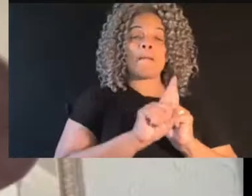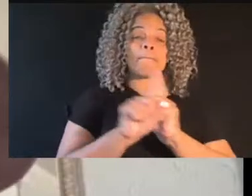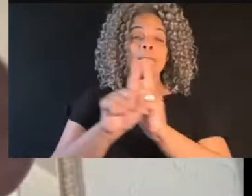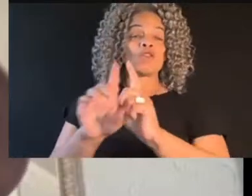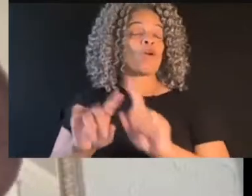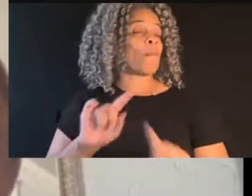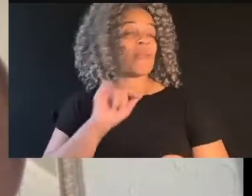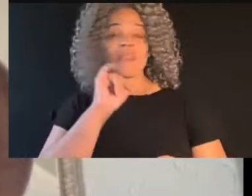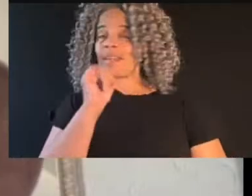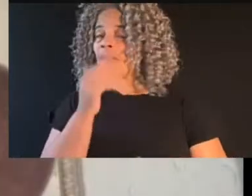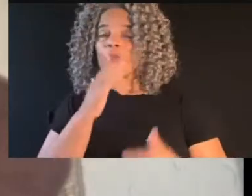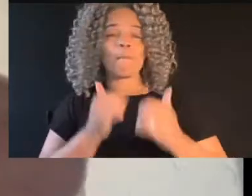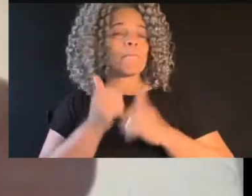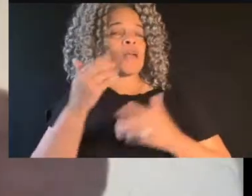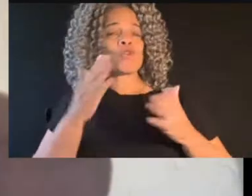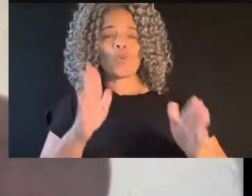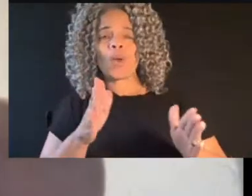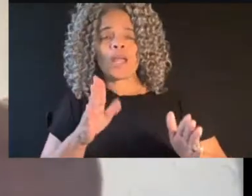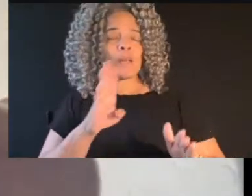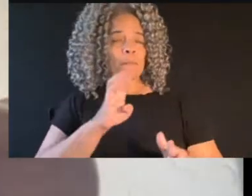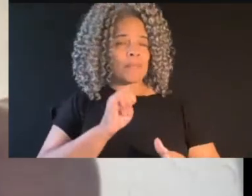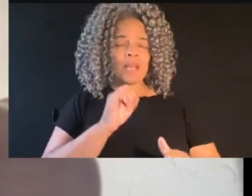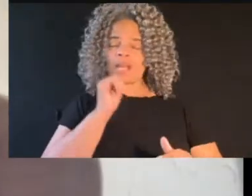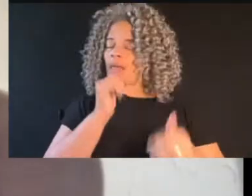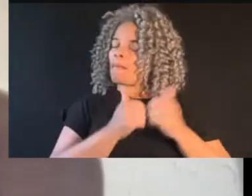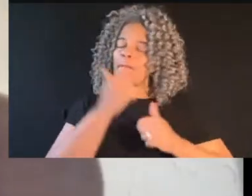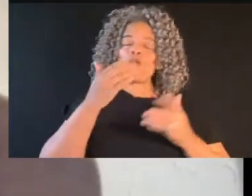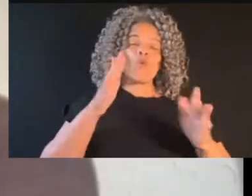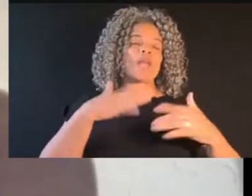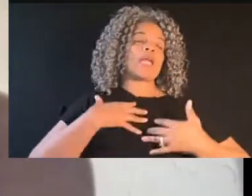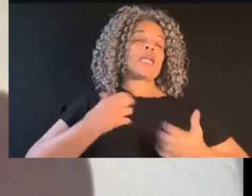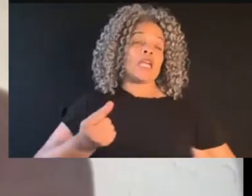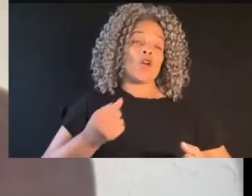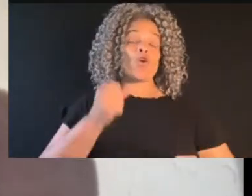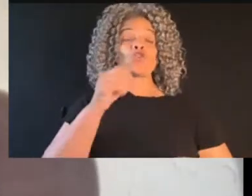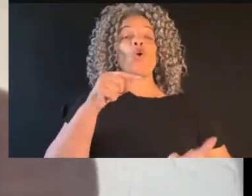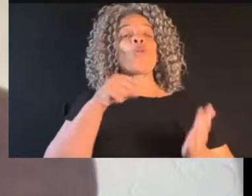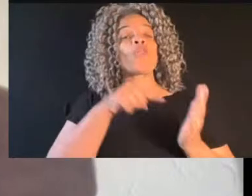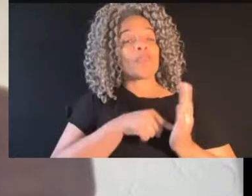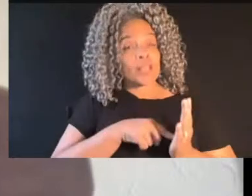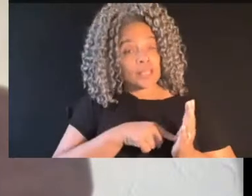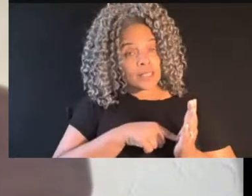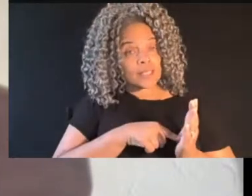way to be, and it's certainly not the best way to heal. So this